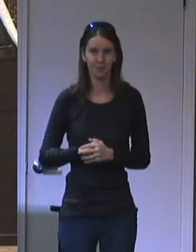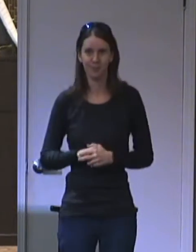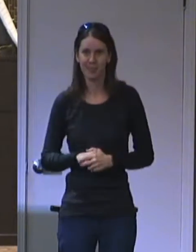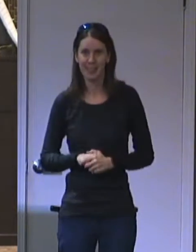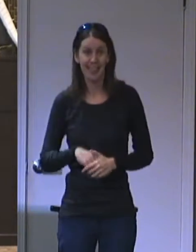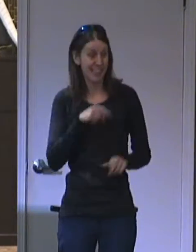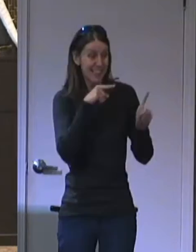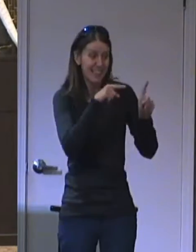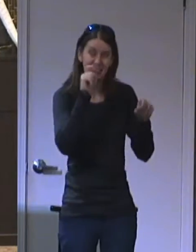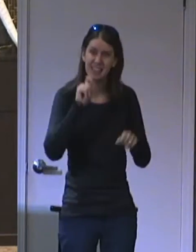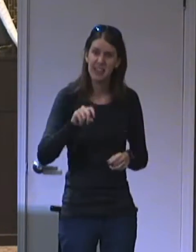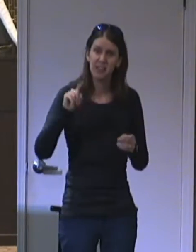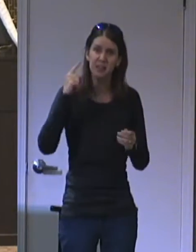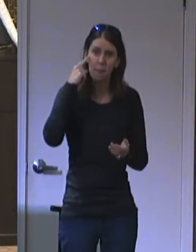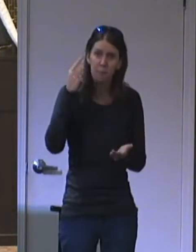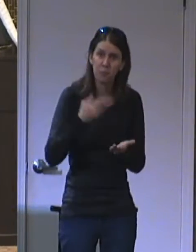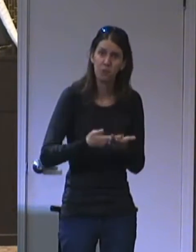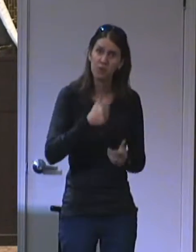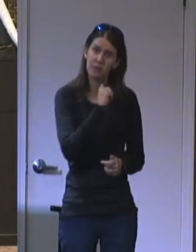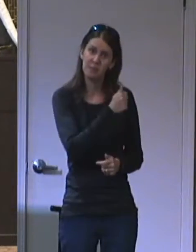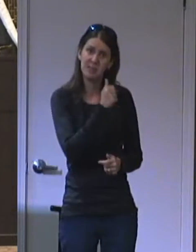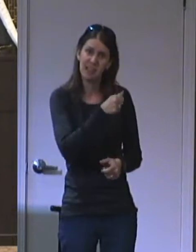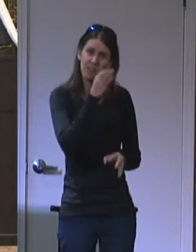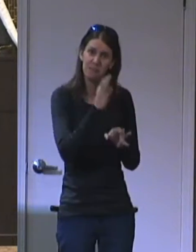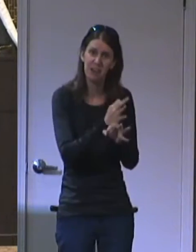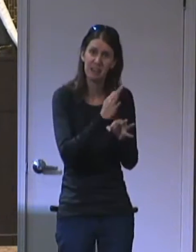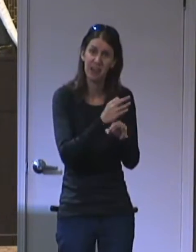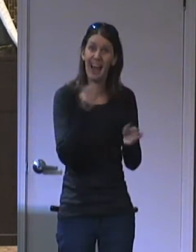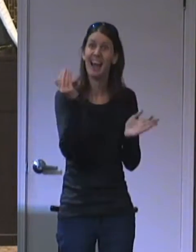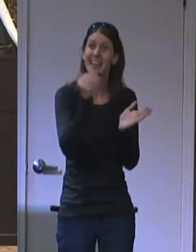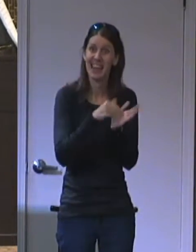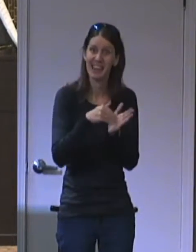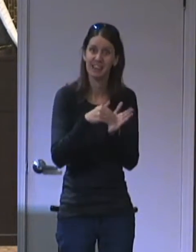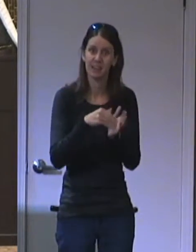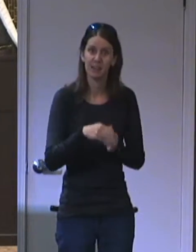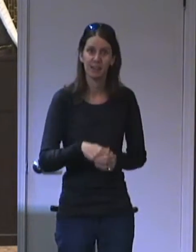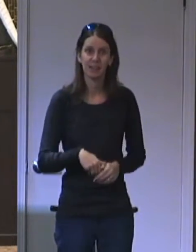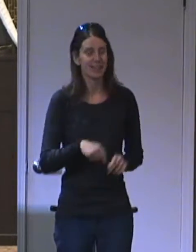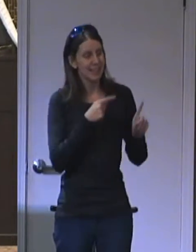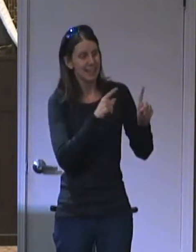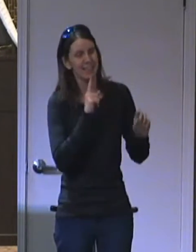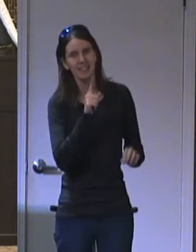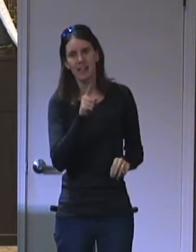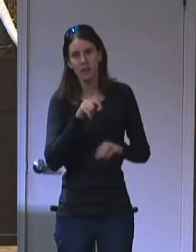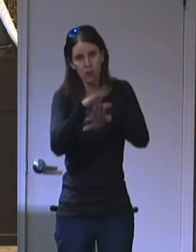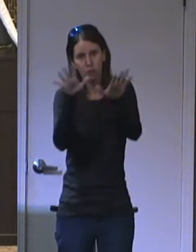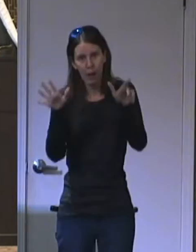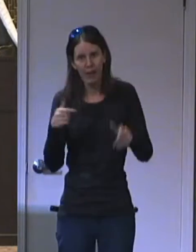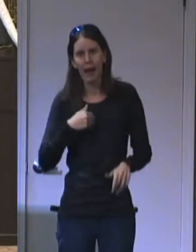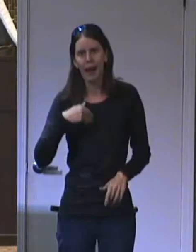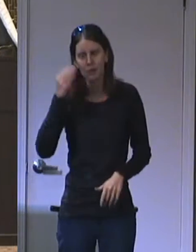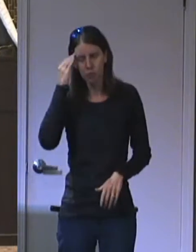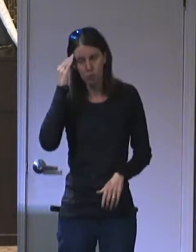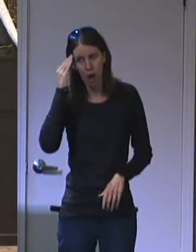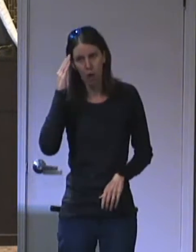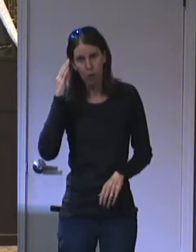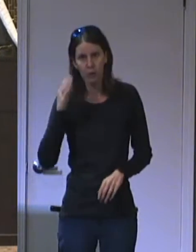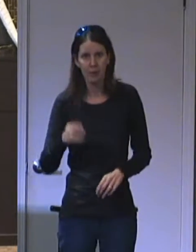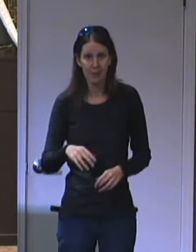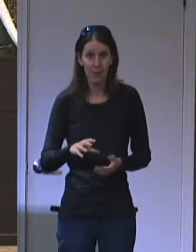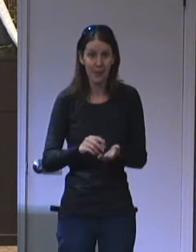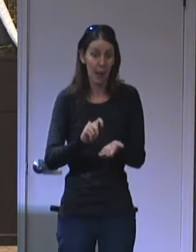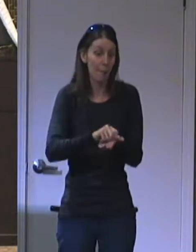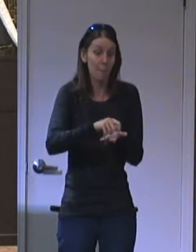And he had to prove himself again to people. But he said, I know how to abound. I know what it means to have all the